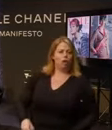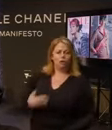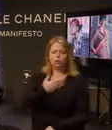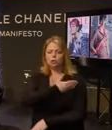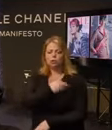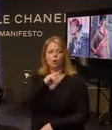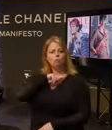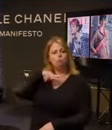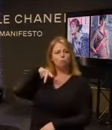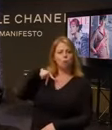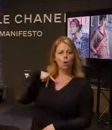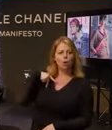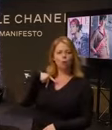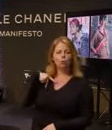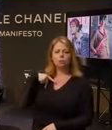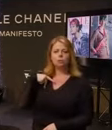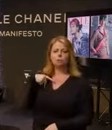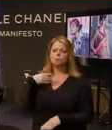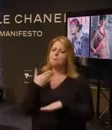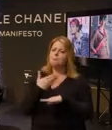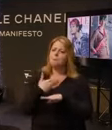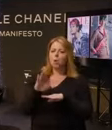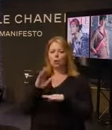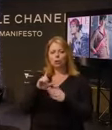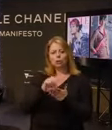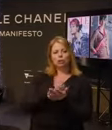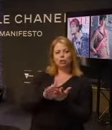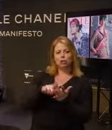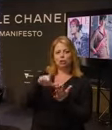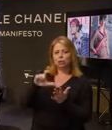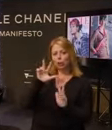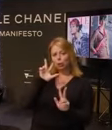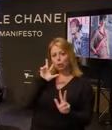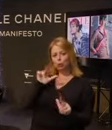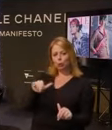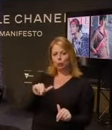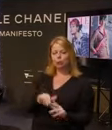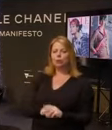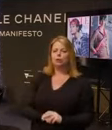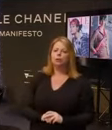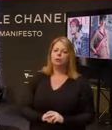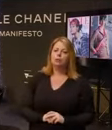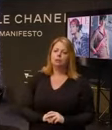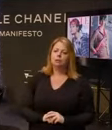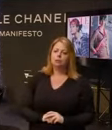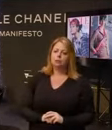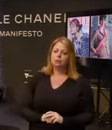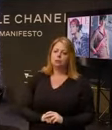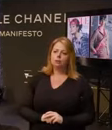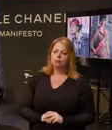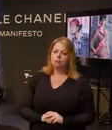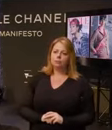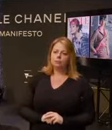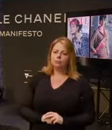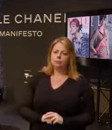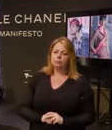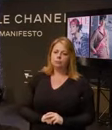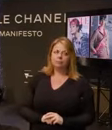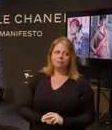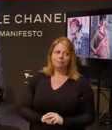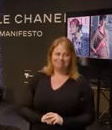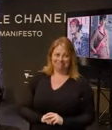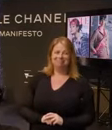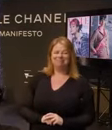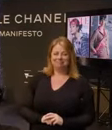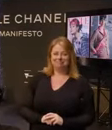the pearls and things and the very sort of modern chic sort of look. But then in terms of what is actually in the